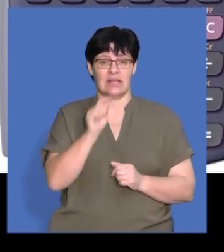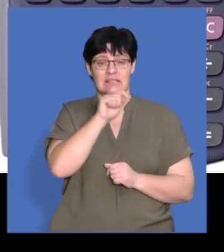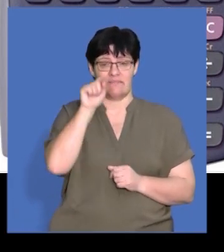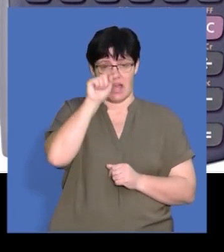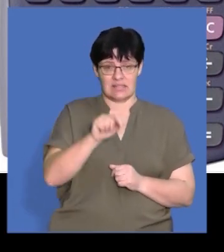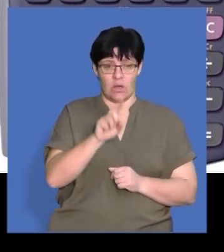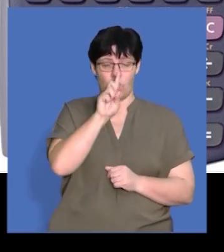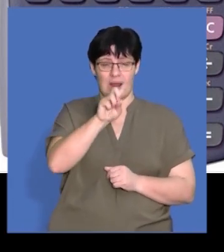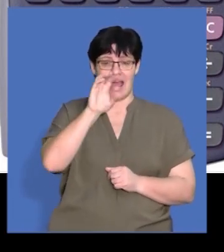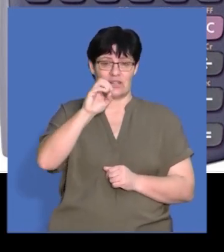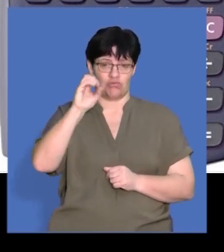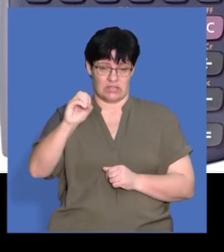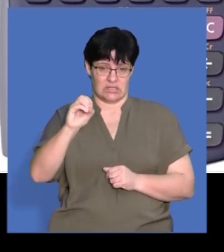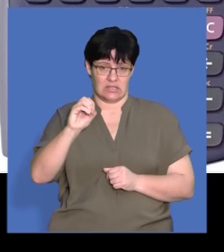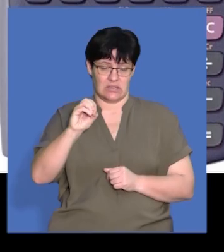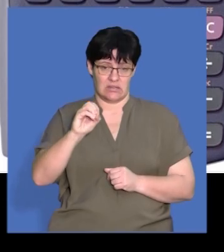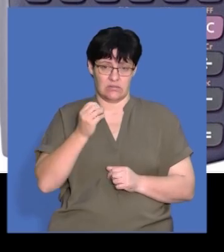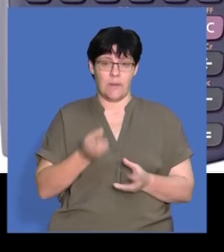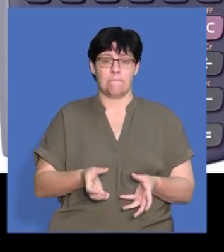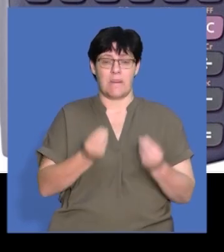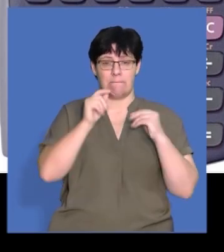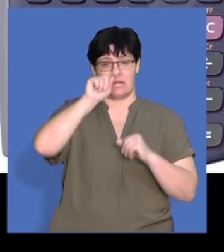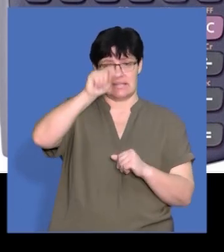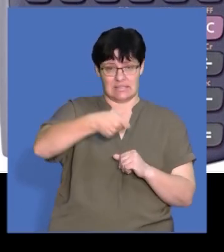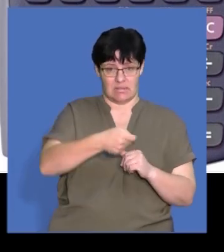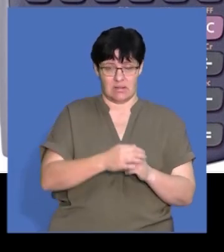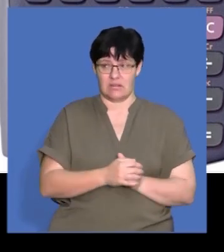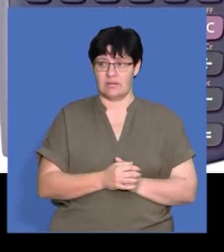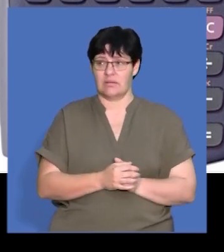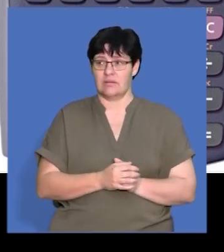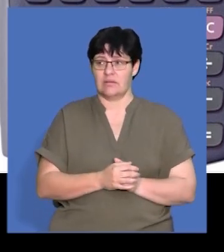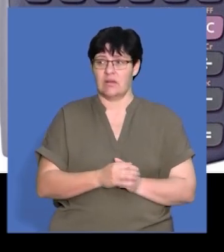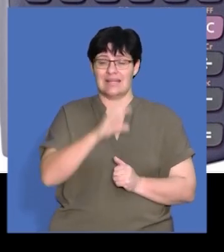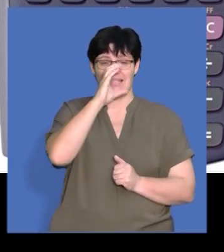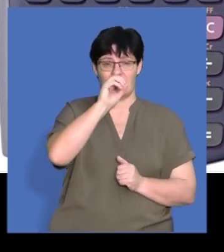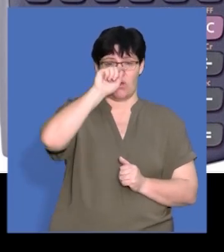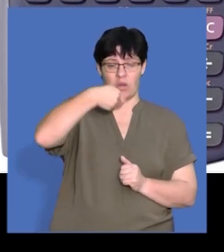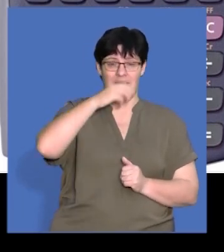it by 100 to get it as a decimal. So it's